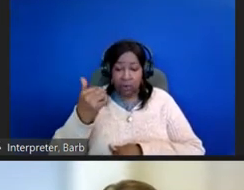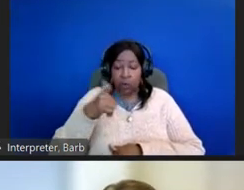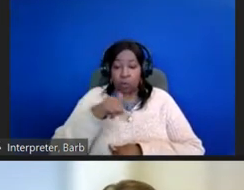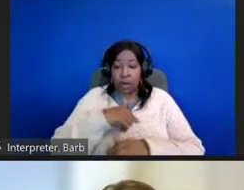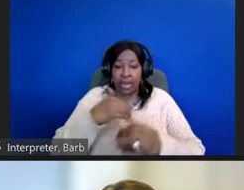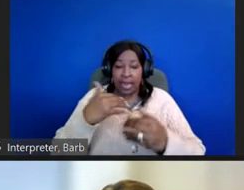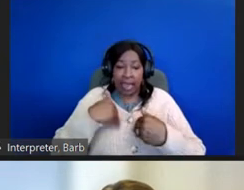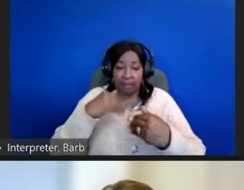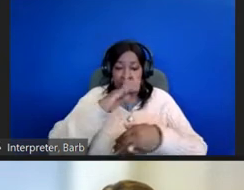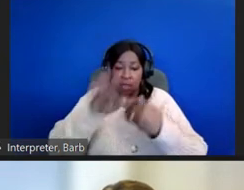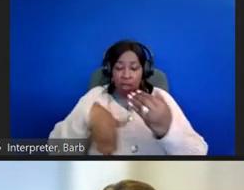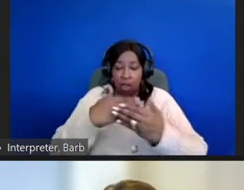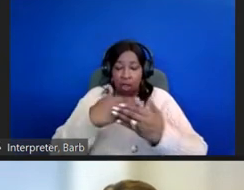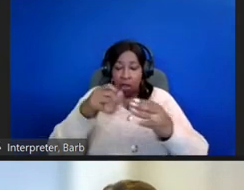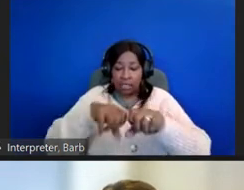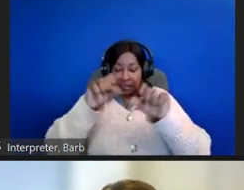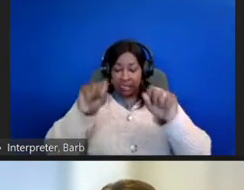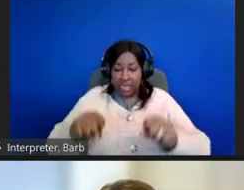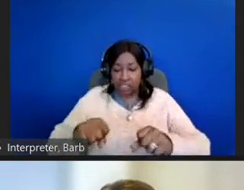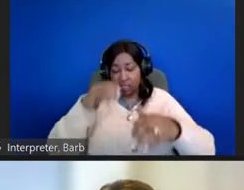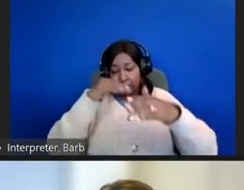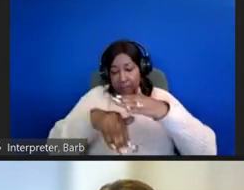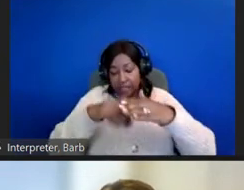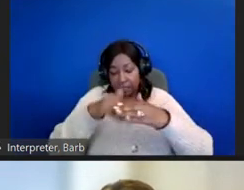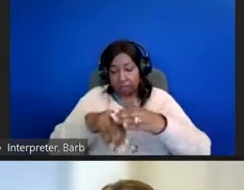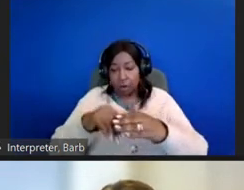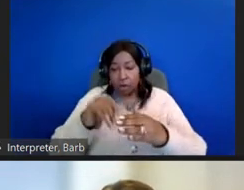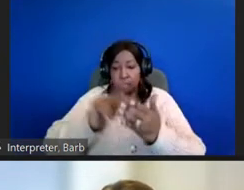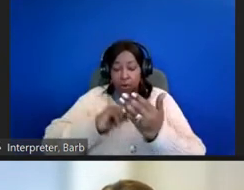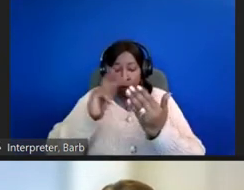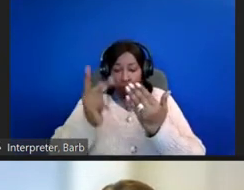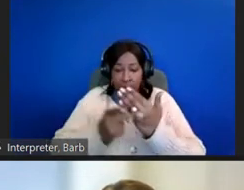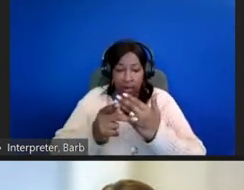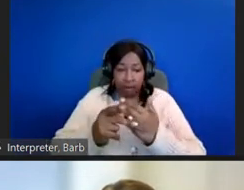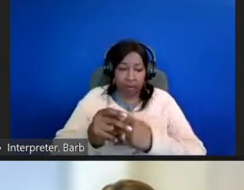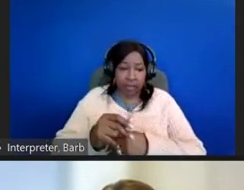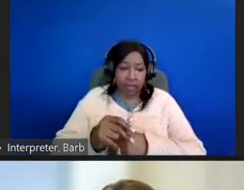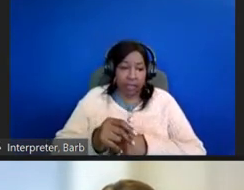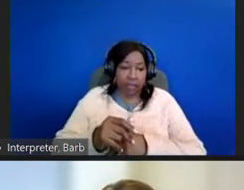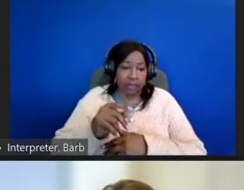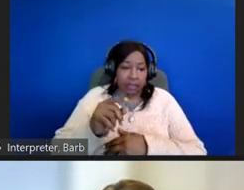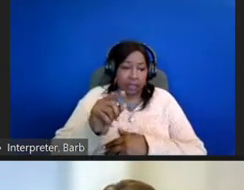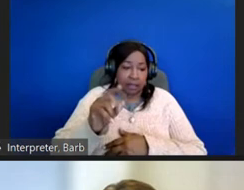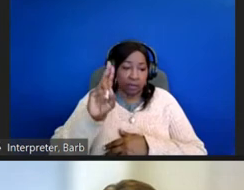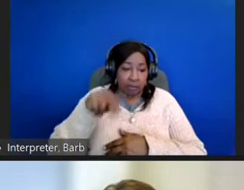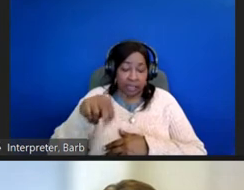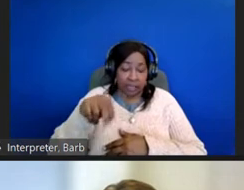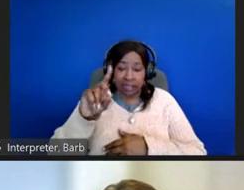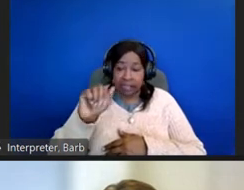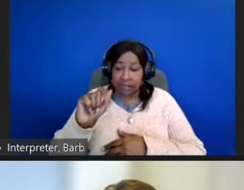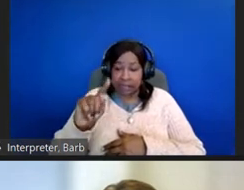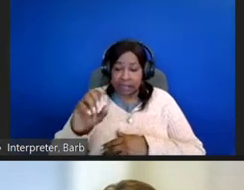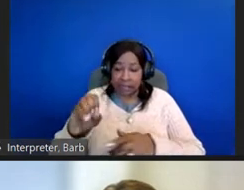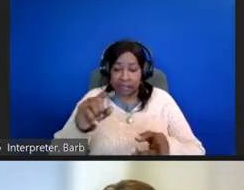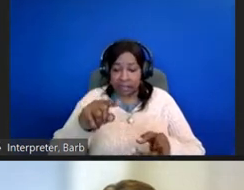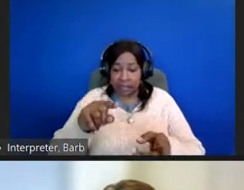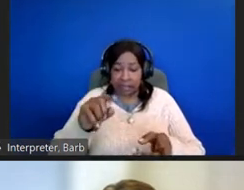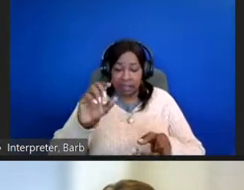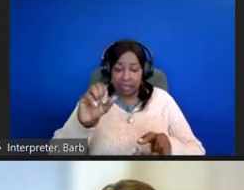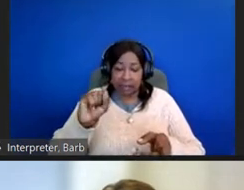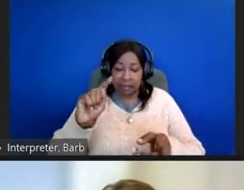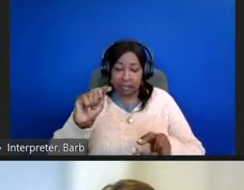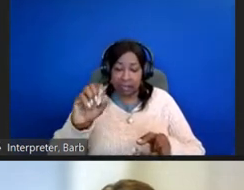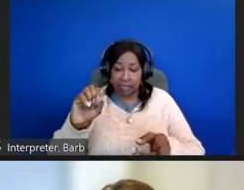All Stations Accessible Program ASAP update presented by Steve Mascheri, Vice President of Capital